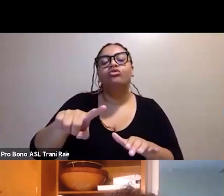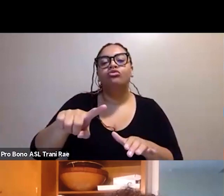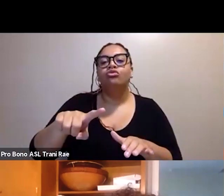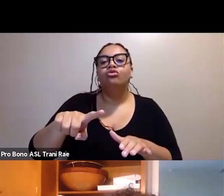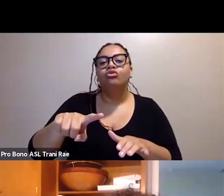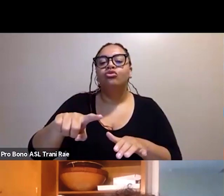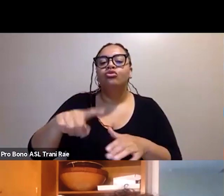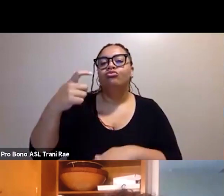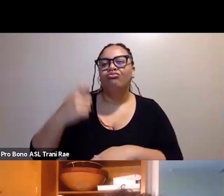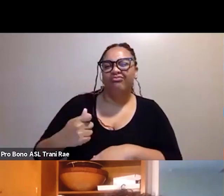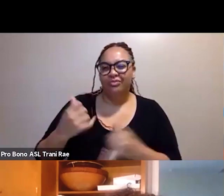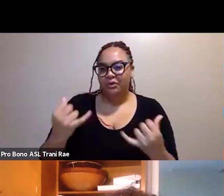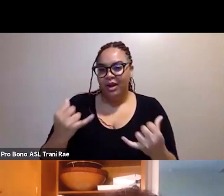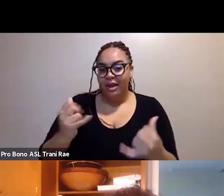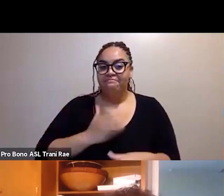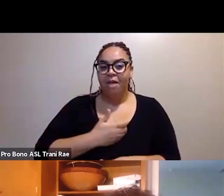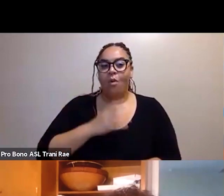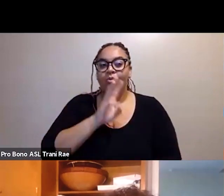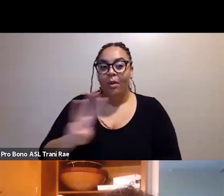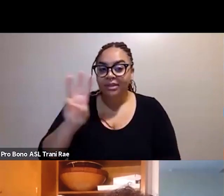our website at